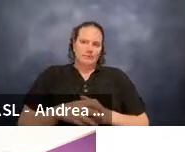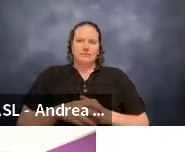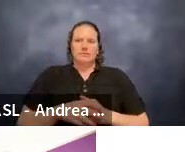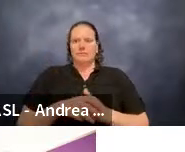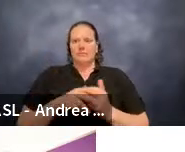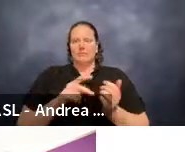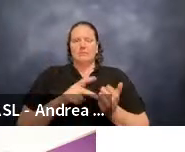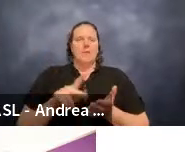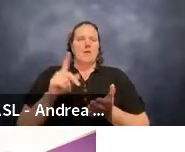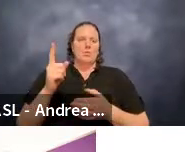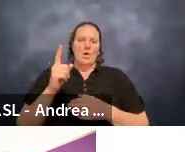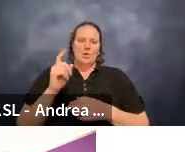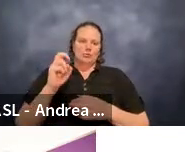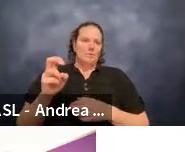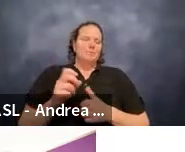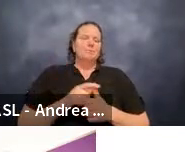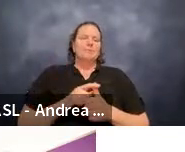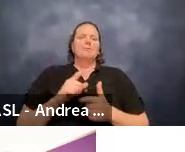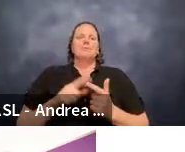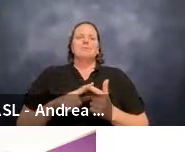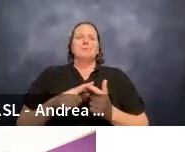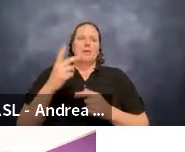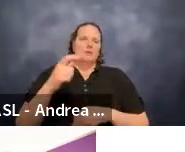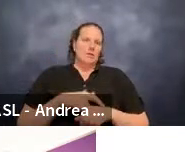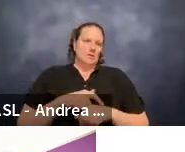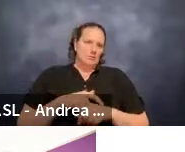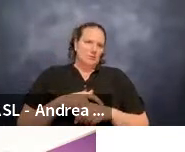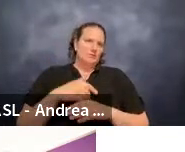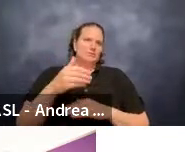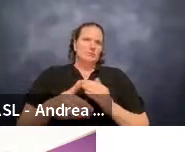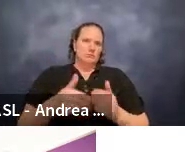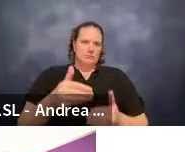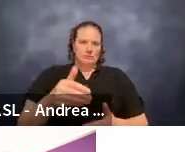for that one trip and the next one and the next one as you go.